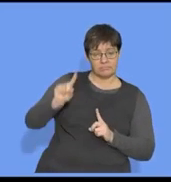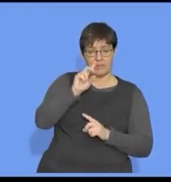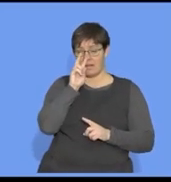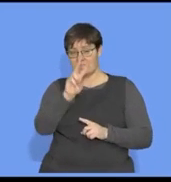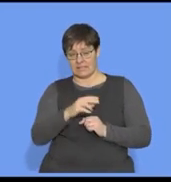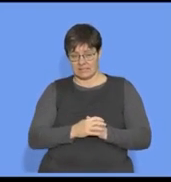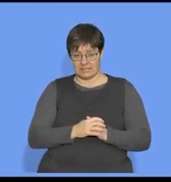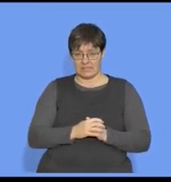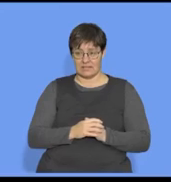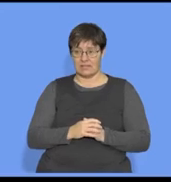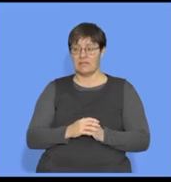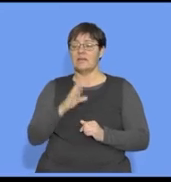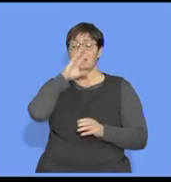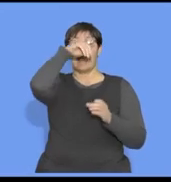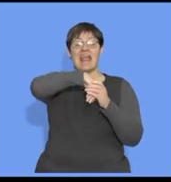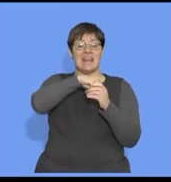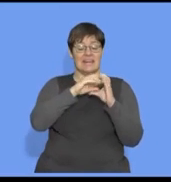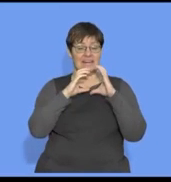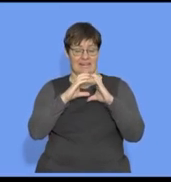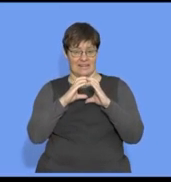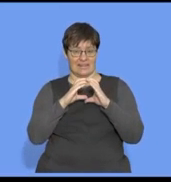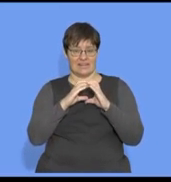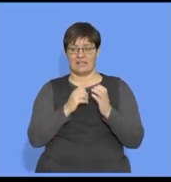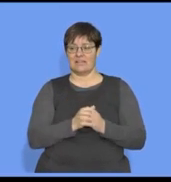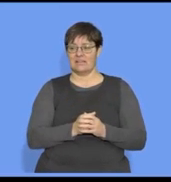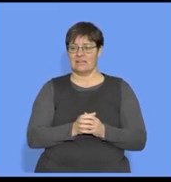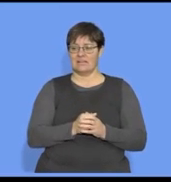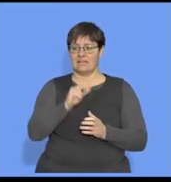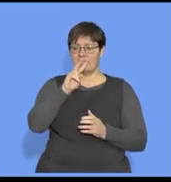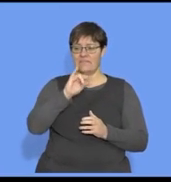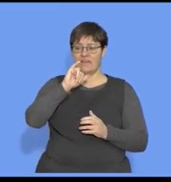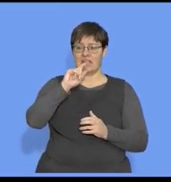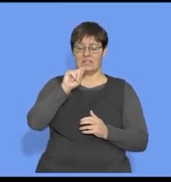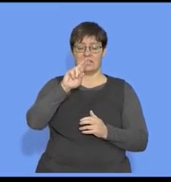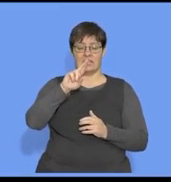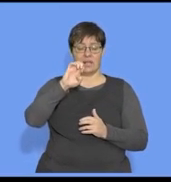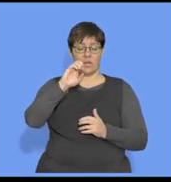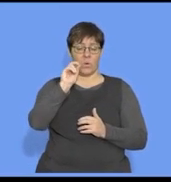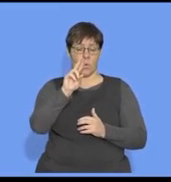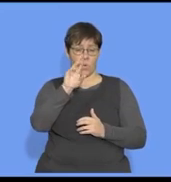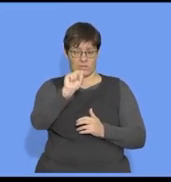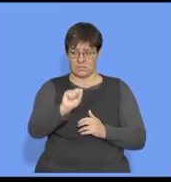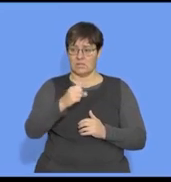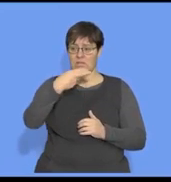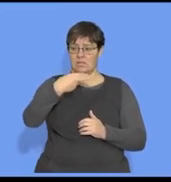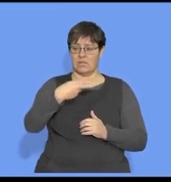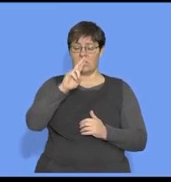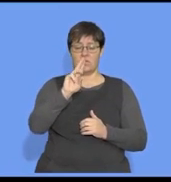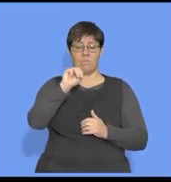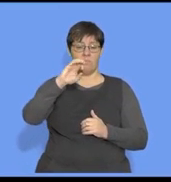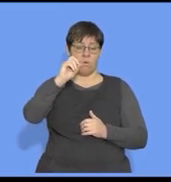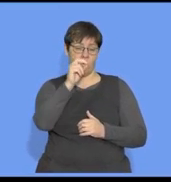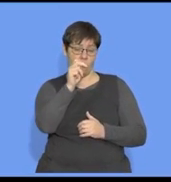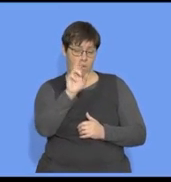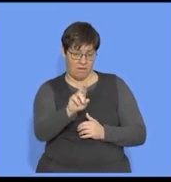The inner part here we refer to as the vitreous humor. So we know the structure of the eye.